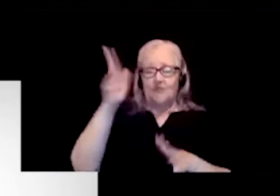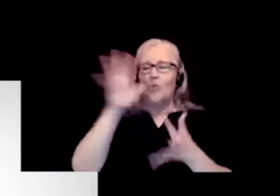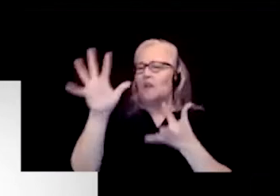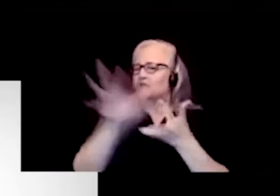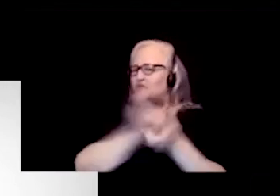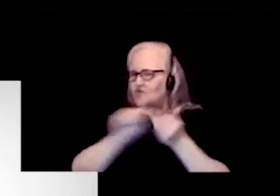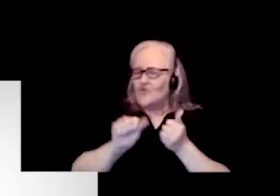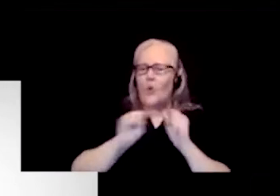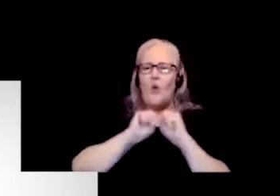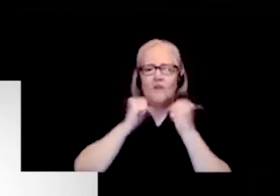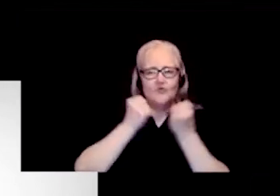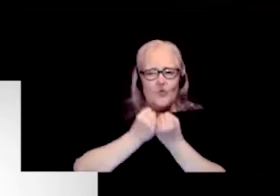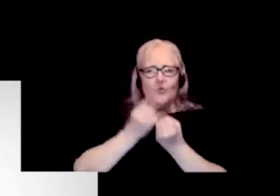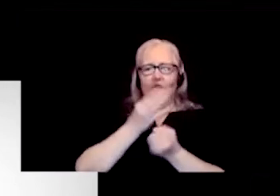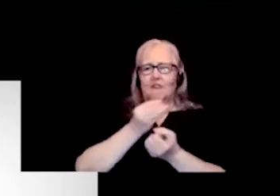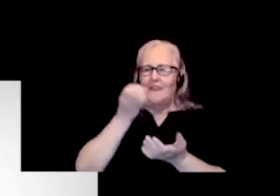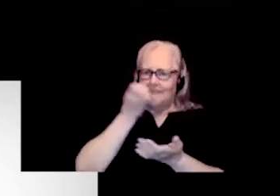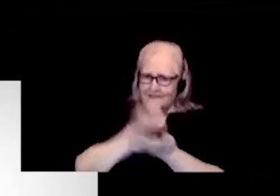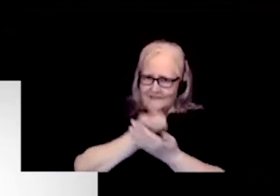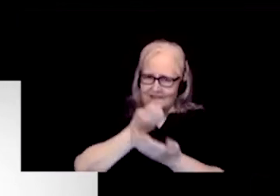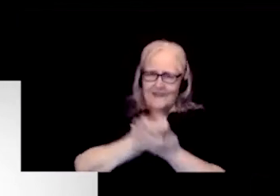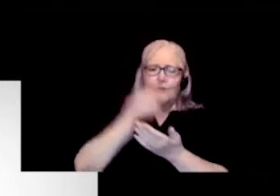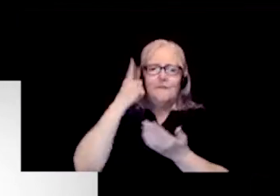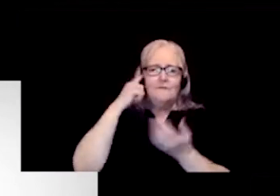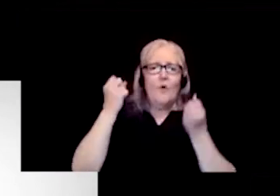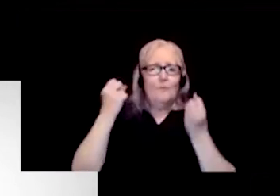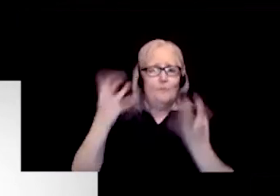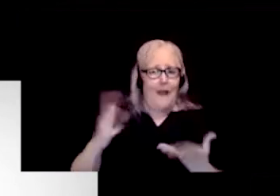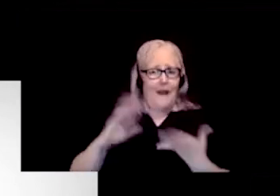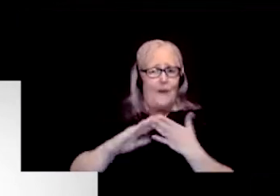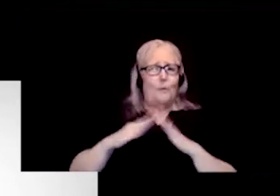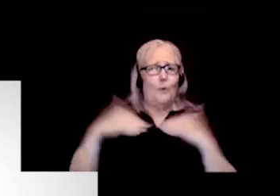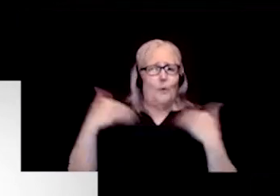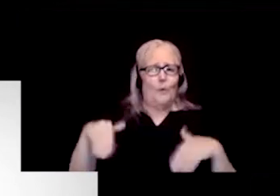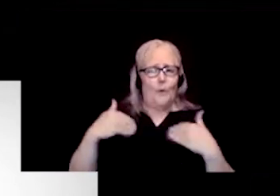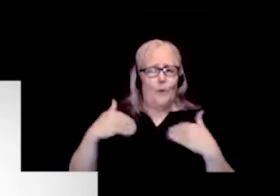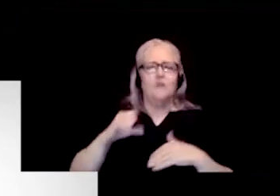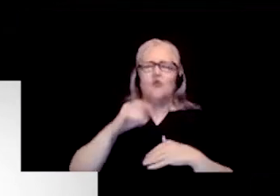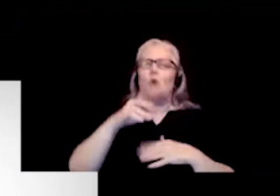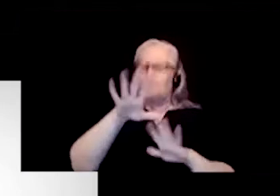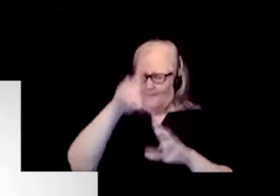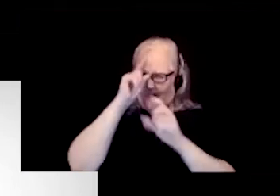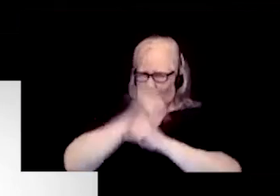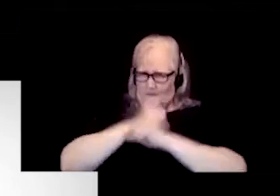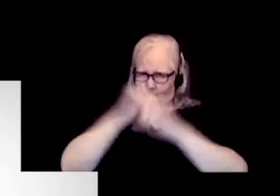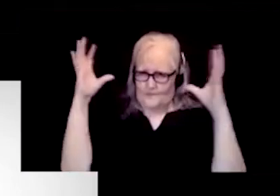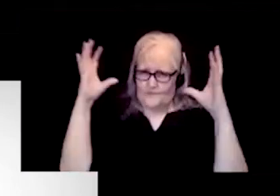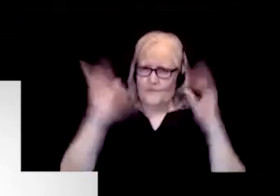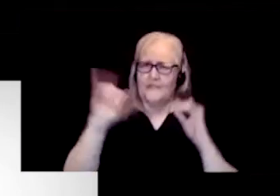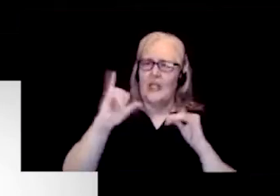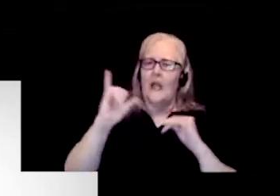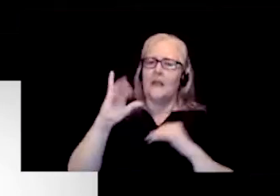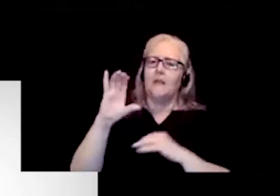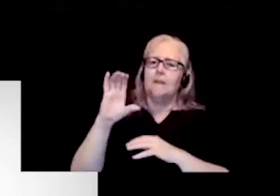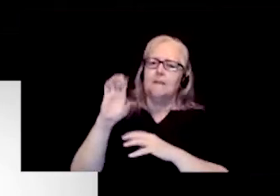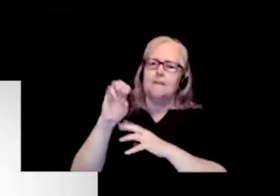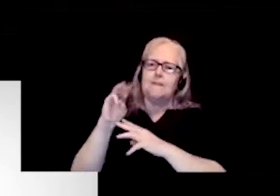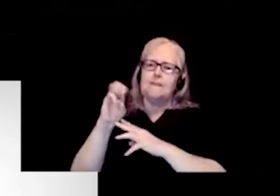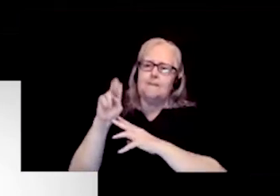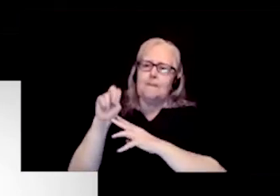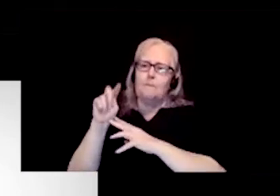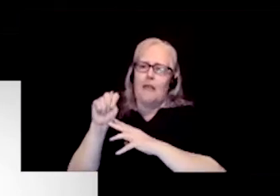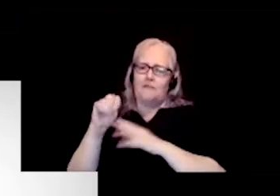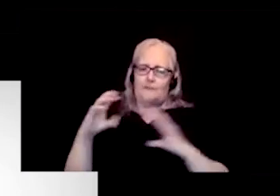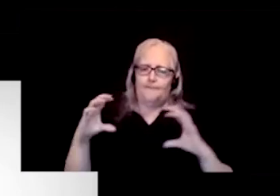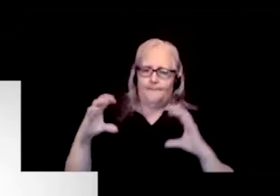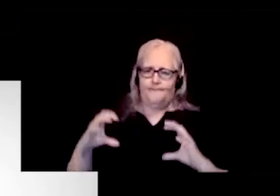economic fabric of many communities. So I want you to think about it this way. Think about a cement block. And then think about a